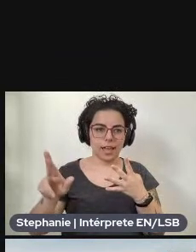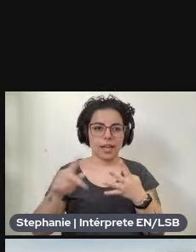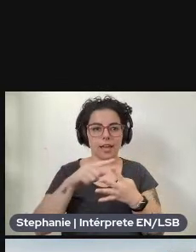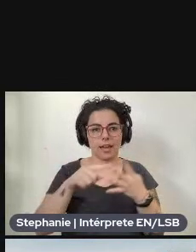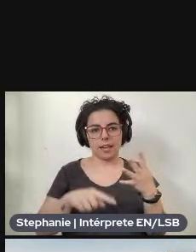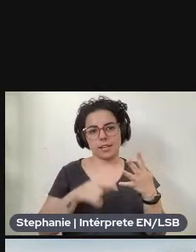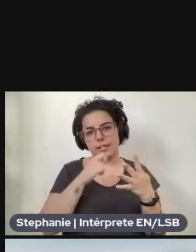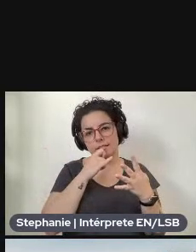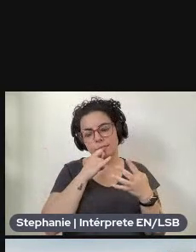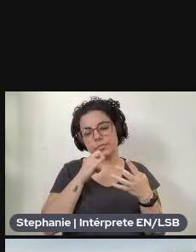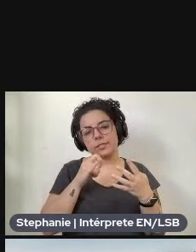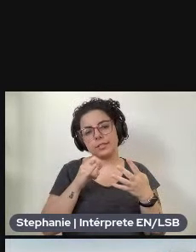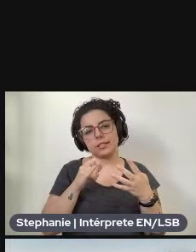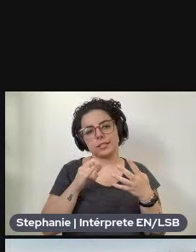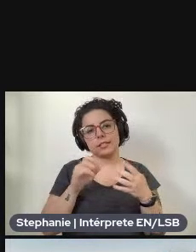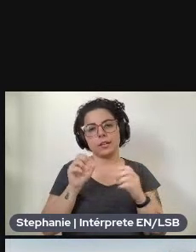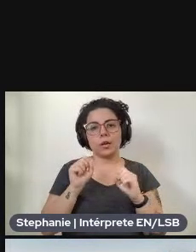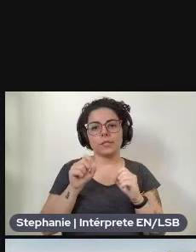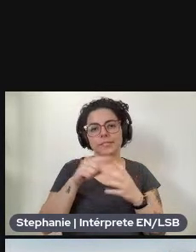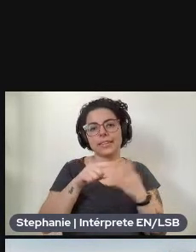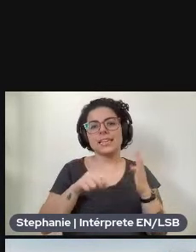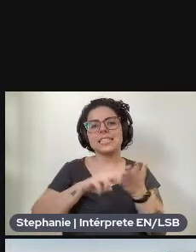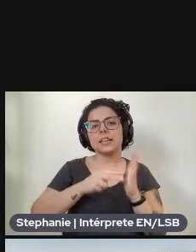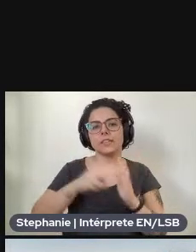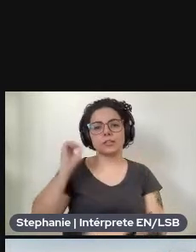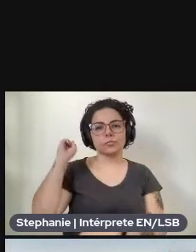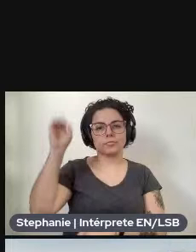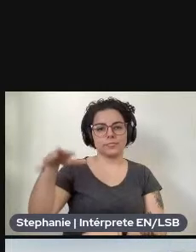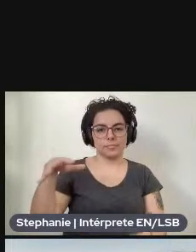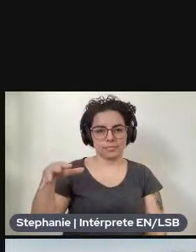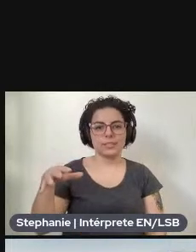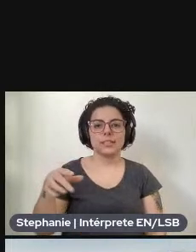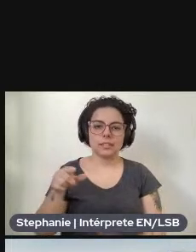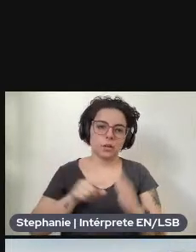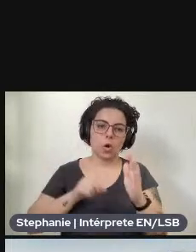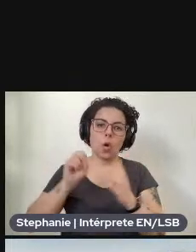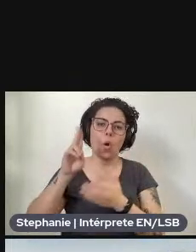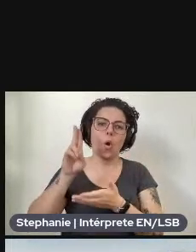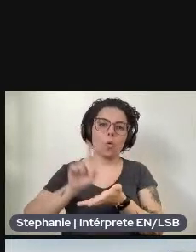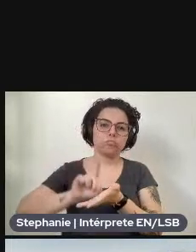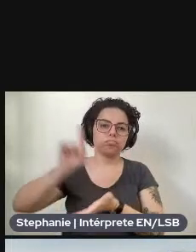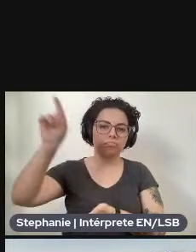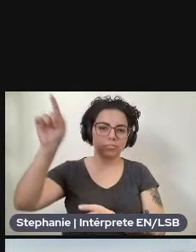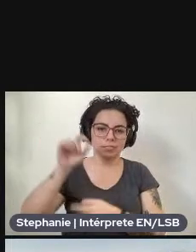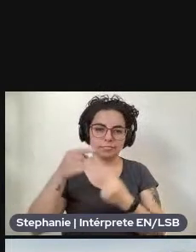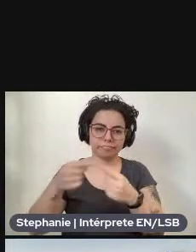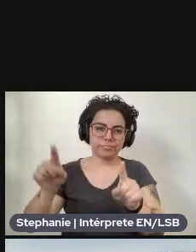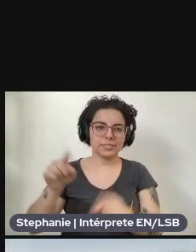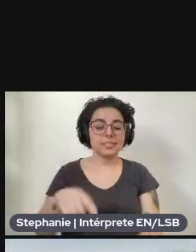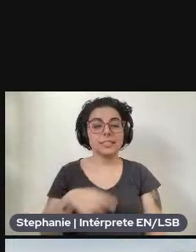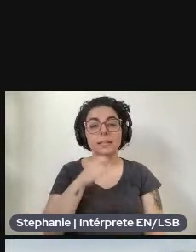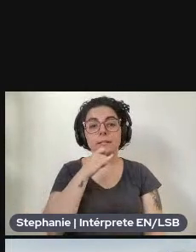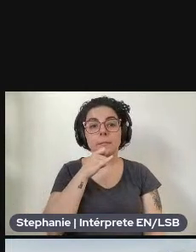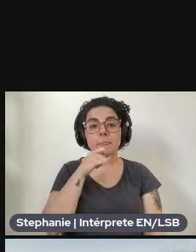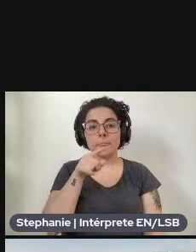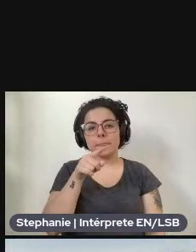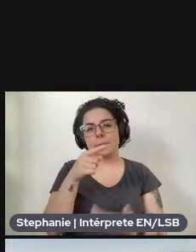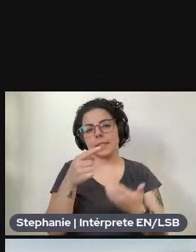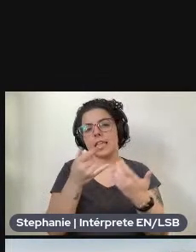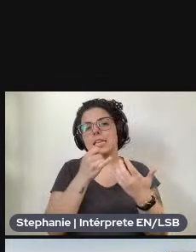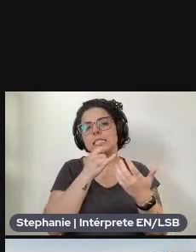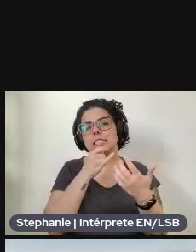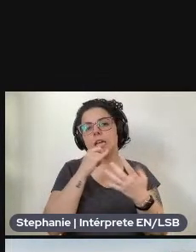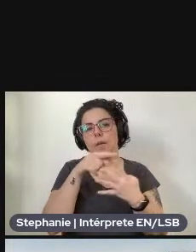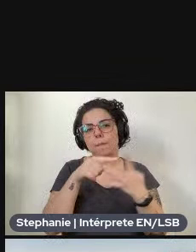throw or to launch. So here are some concrete cases to illustrate what I'm saying here. So you have in